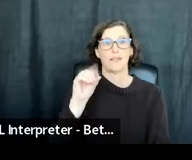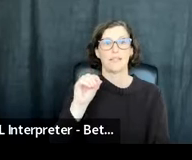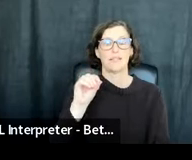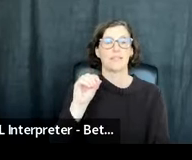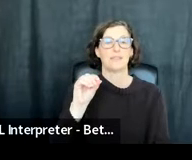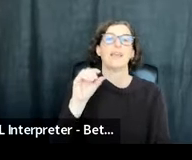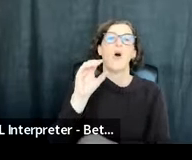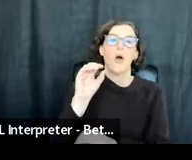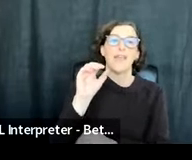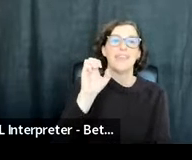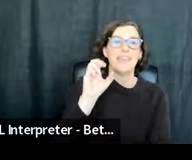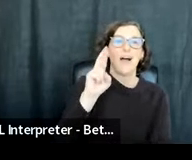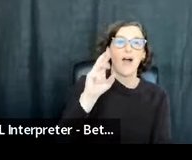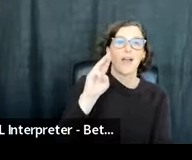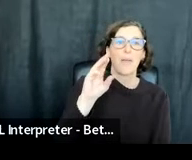Harris.Rosenzweig,